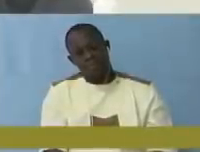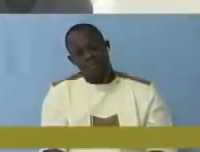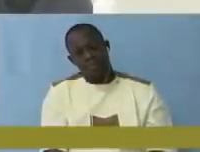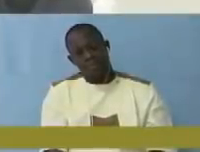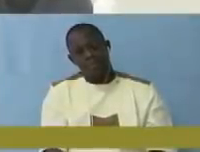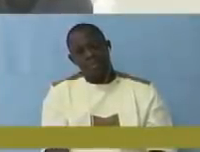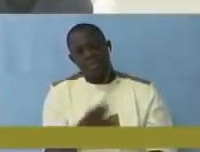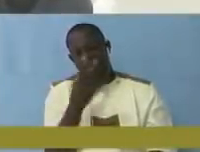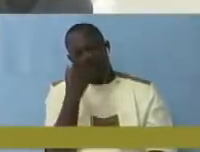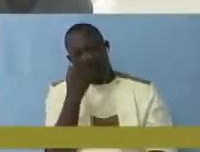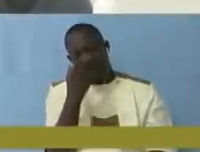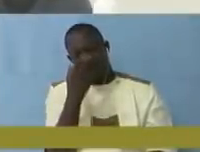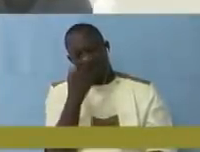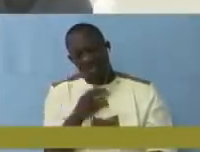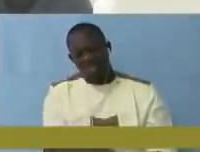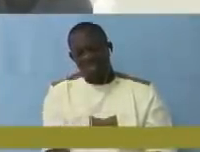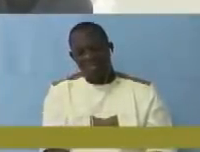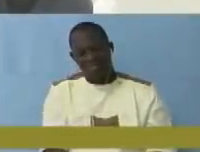Very funny.